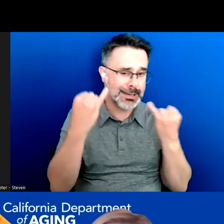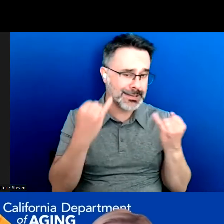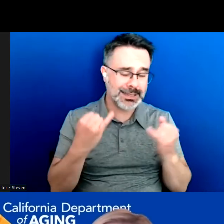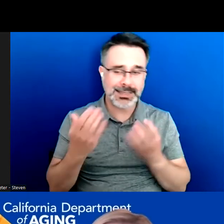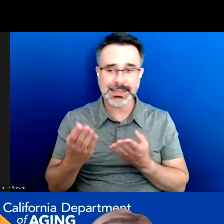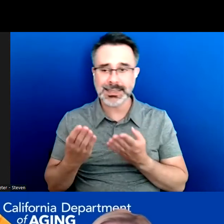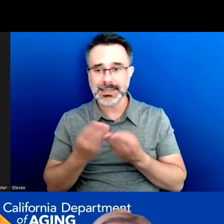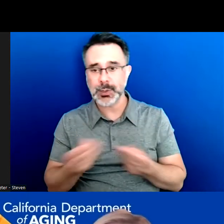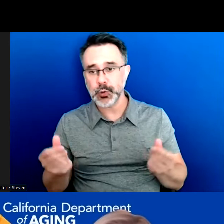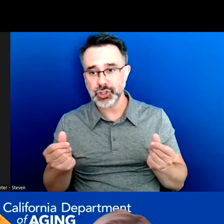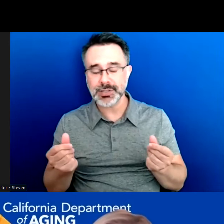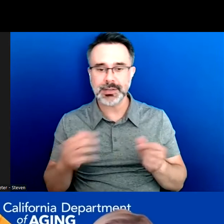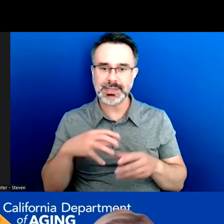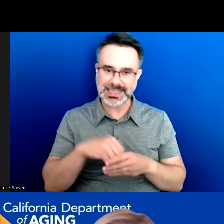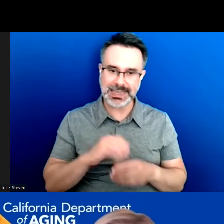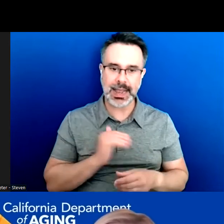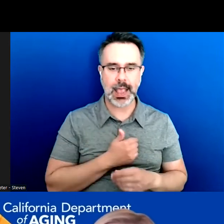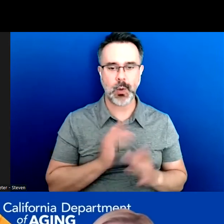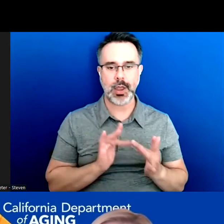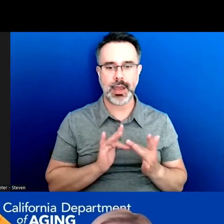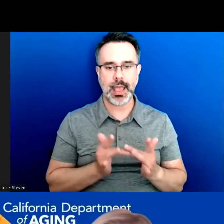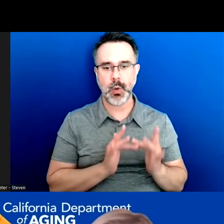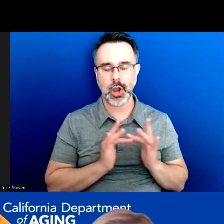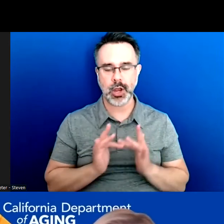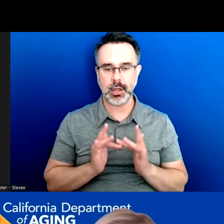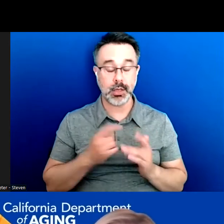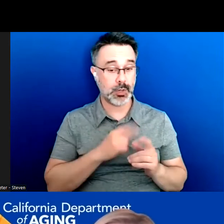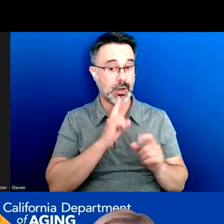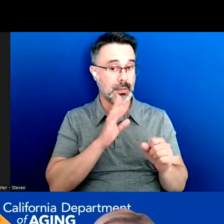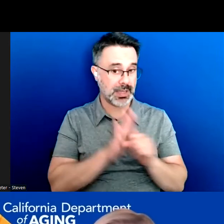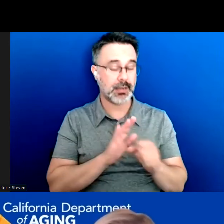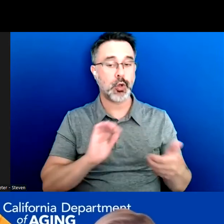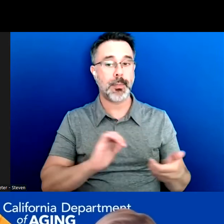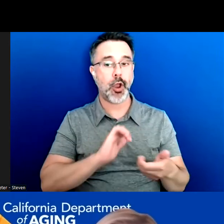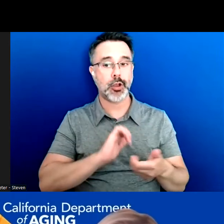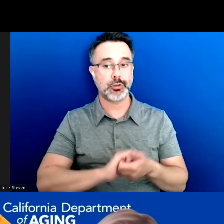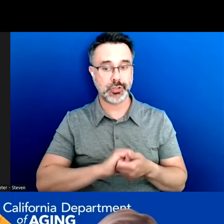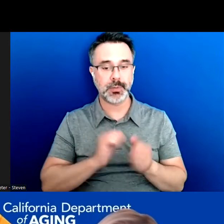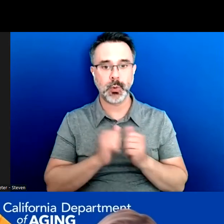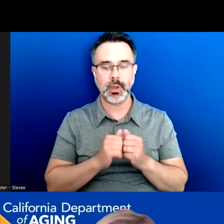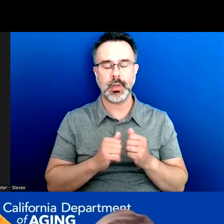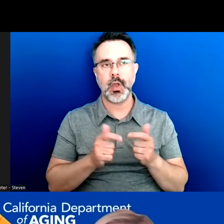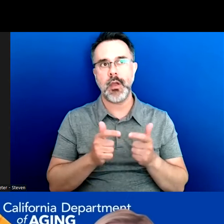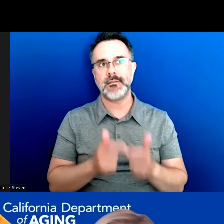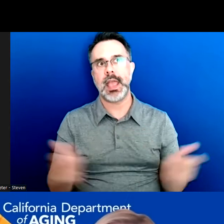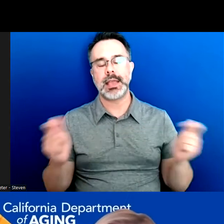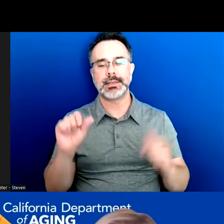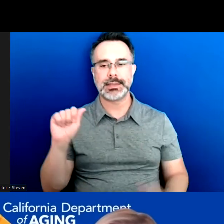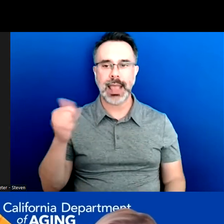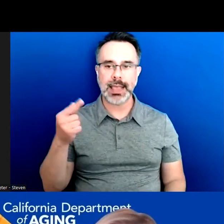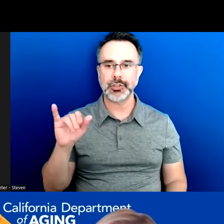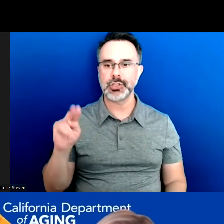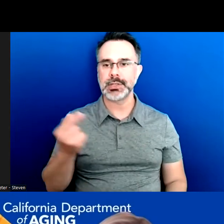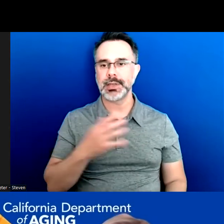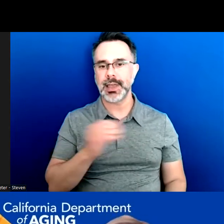in our network. We are absolutely committed to partnership with our vast aging and disability network in all parts of